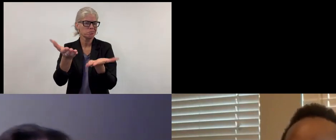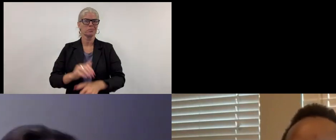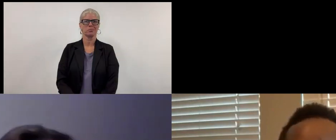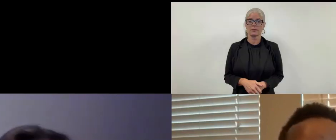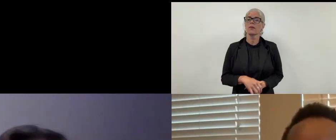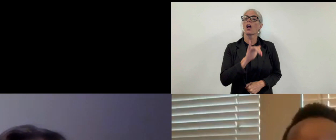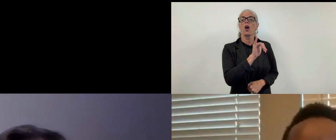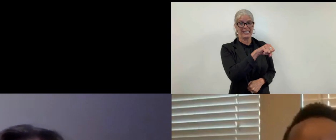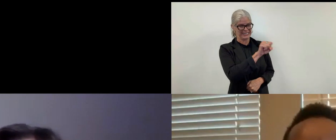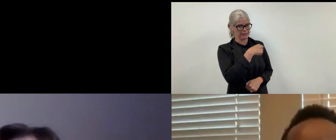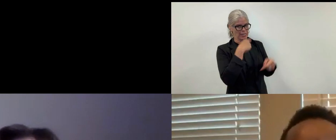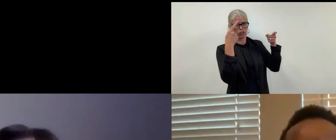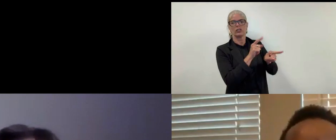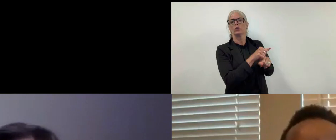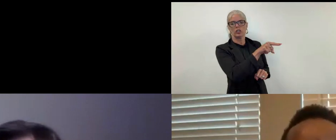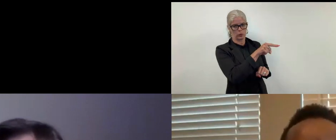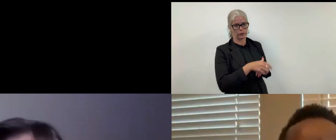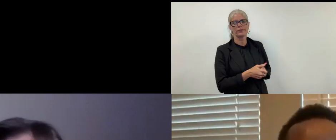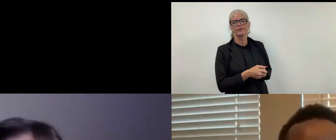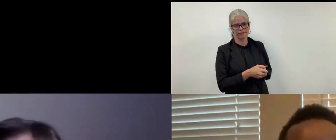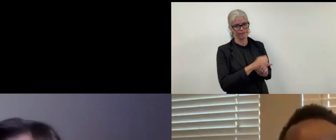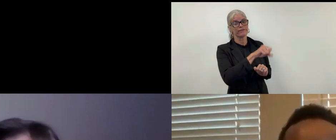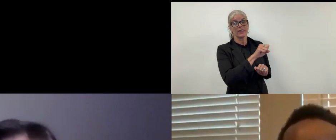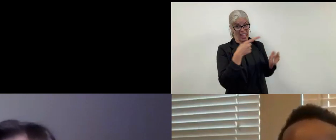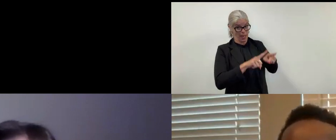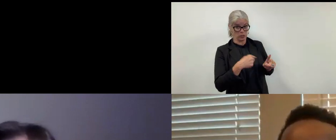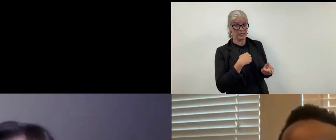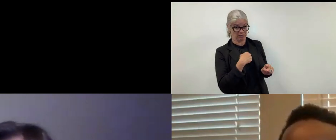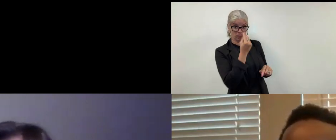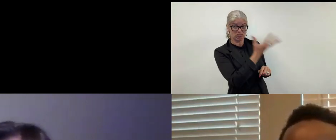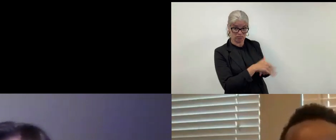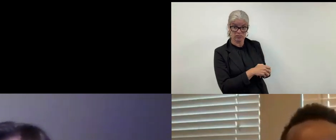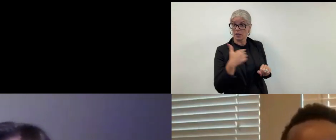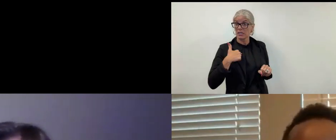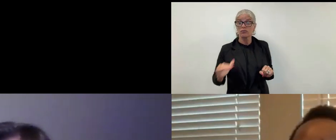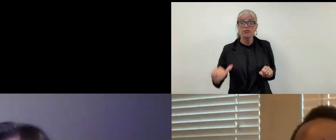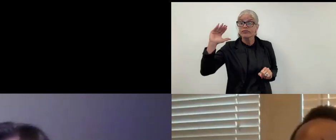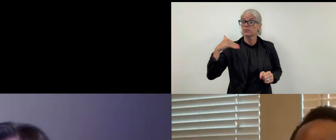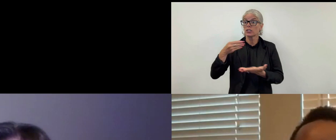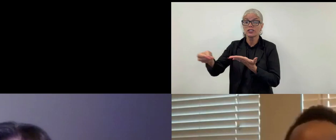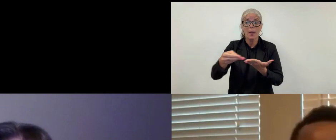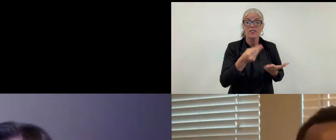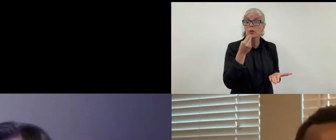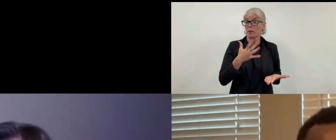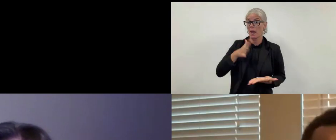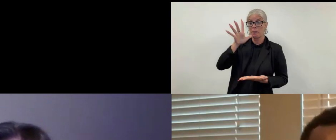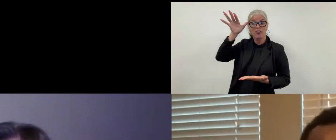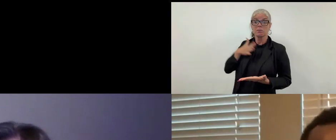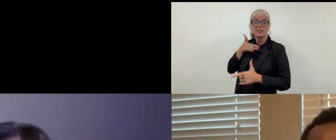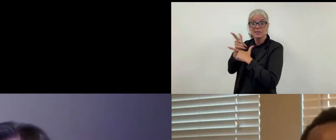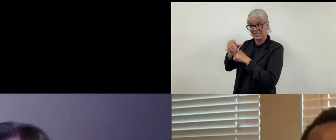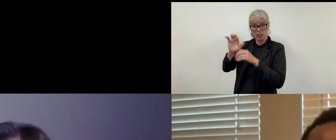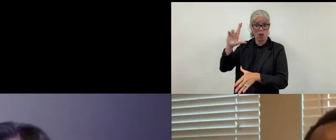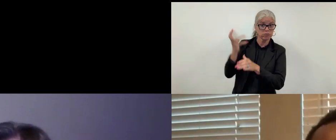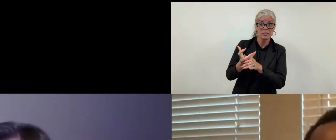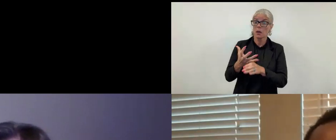airport. That I couldn't agree with that more. It's funny, growing up, whenever we would like get food and like all my family, like my siblings and my parents in the